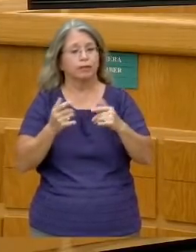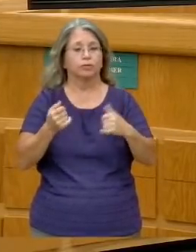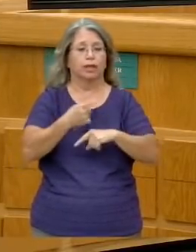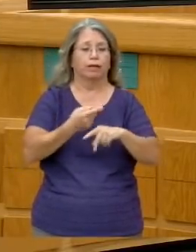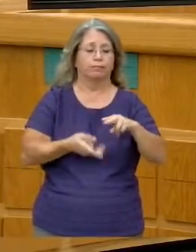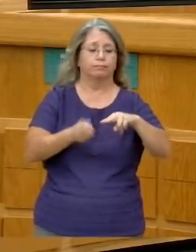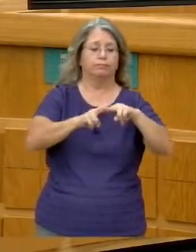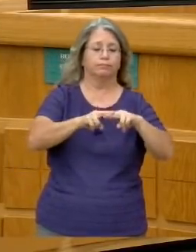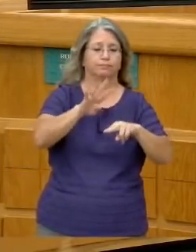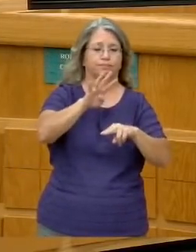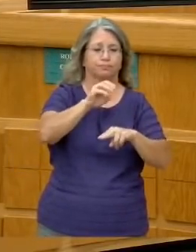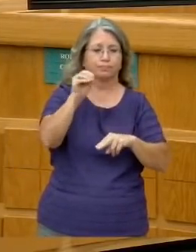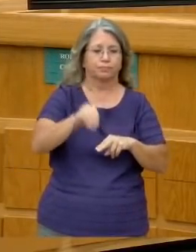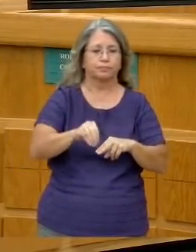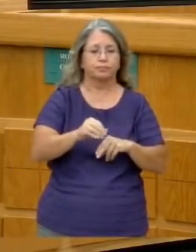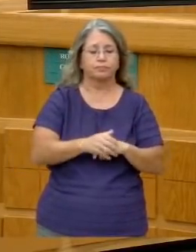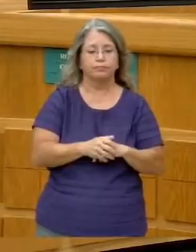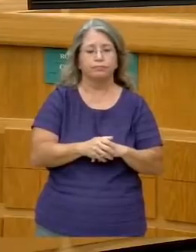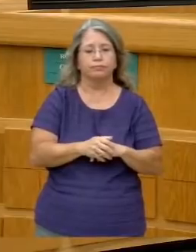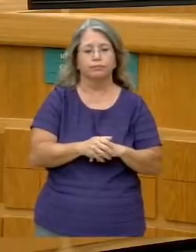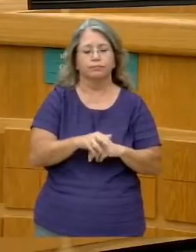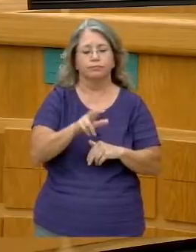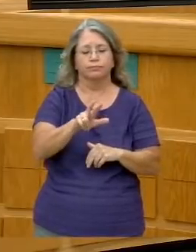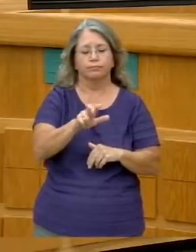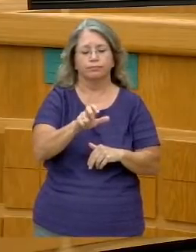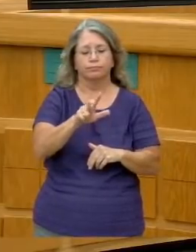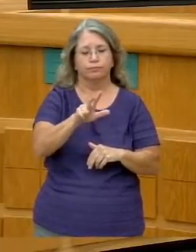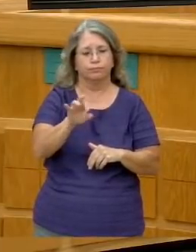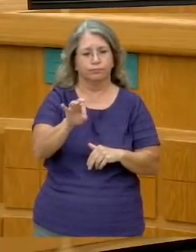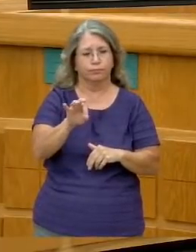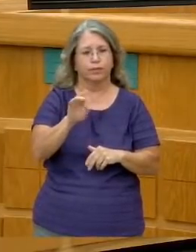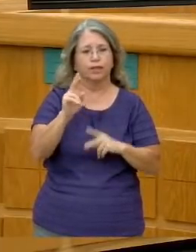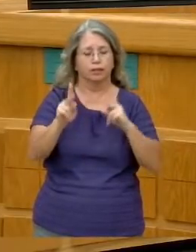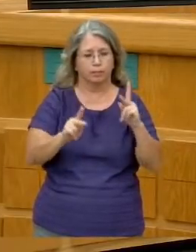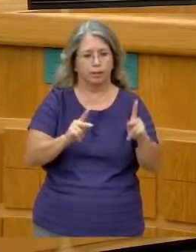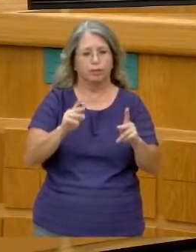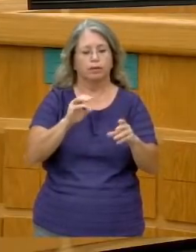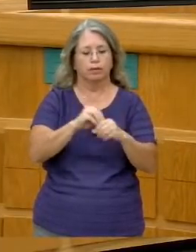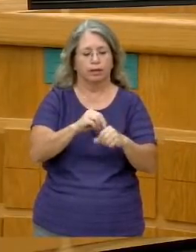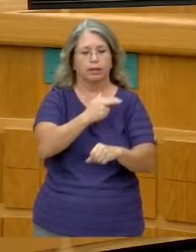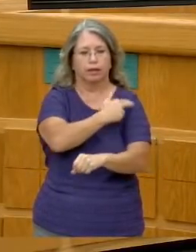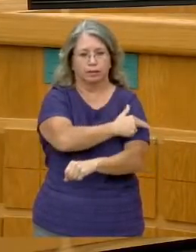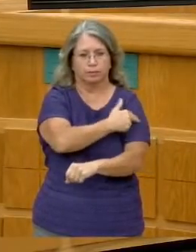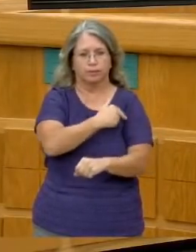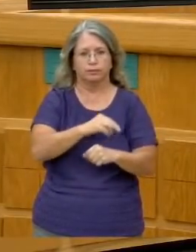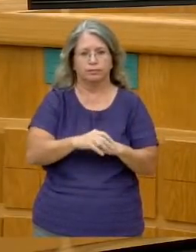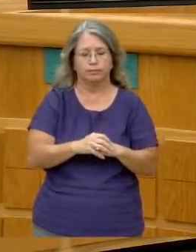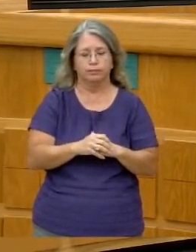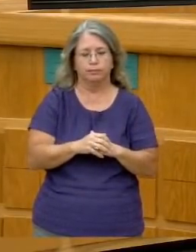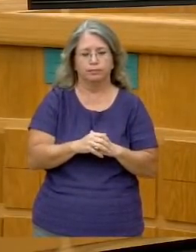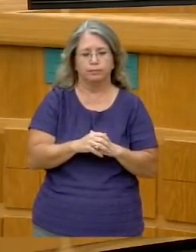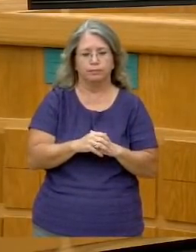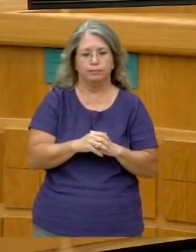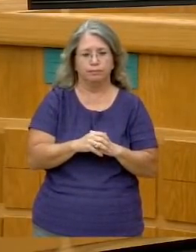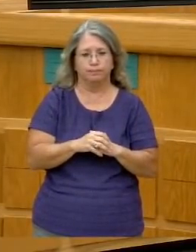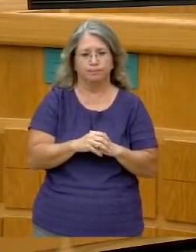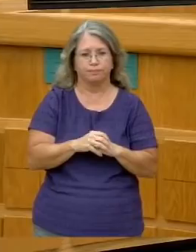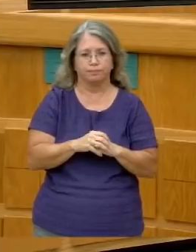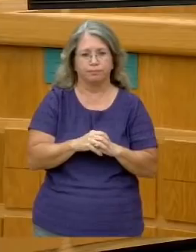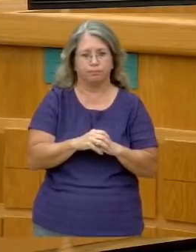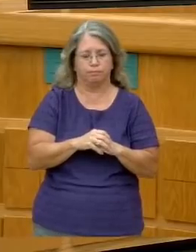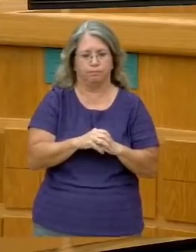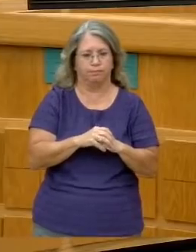up 4%. So 339 people are in the hospital today, recovering